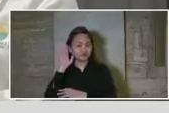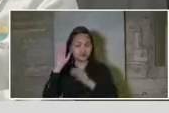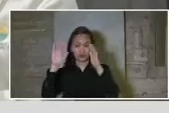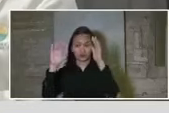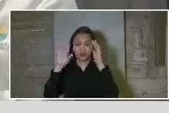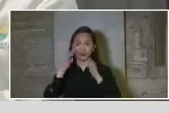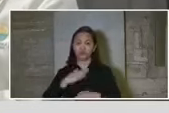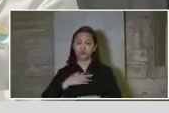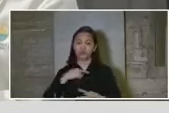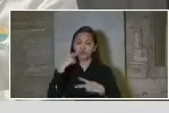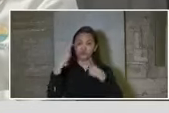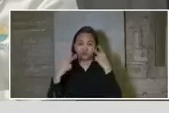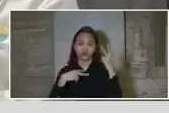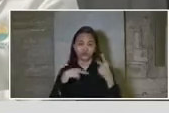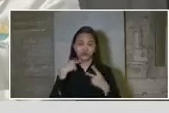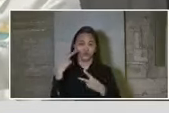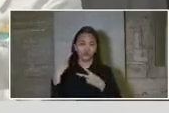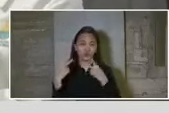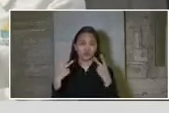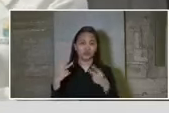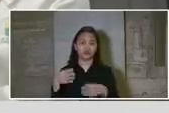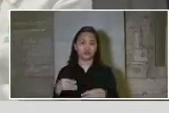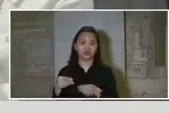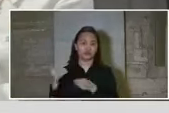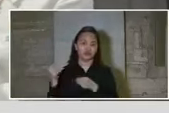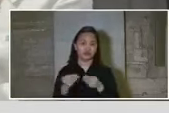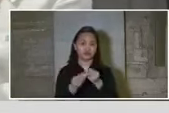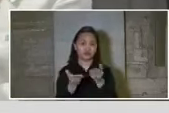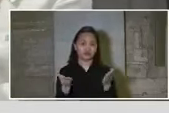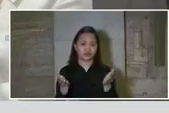my voice in supplication.